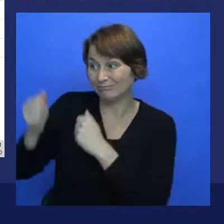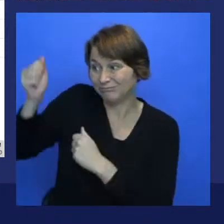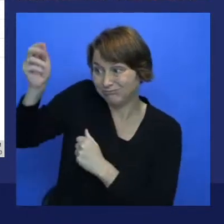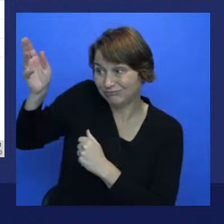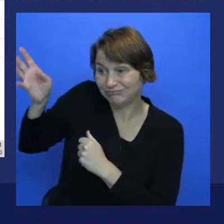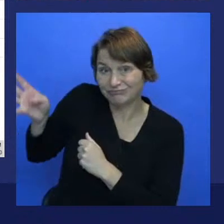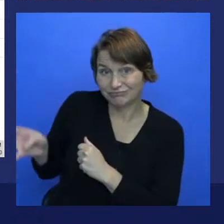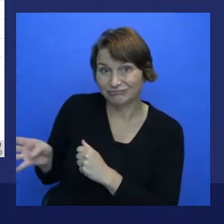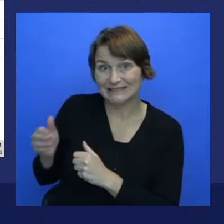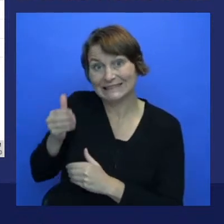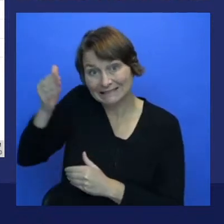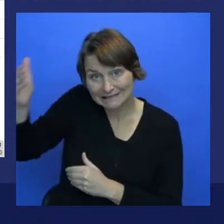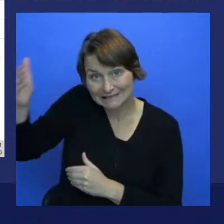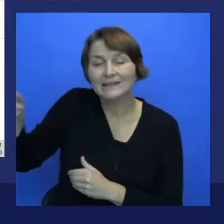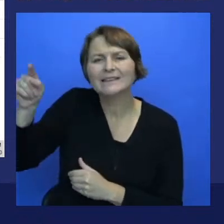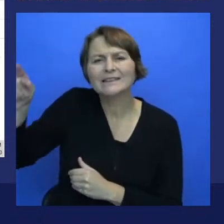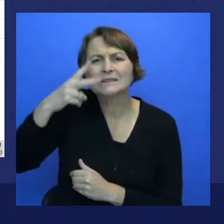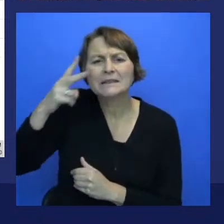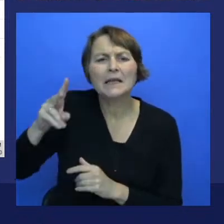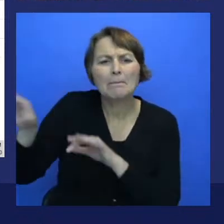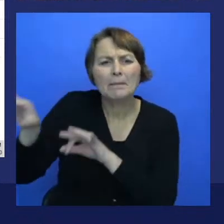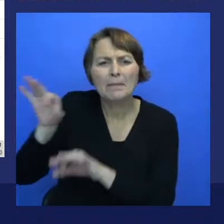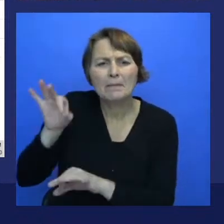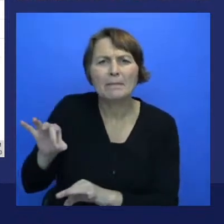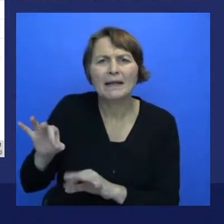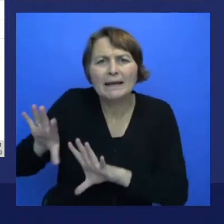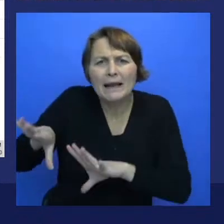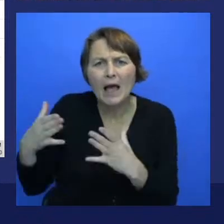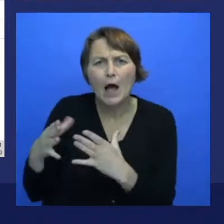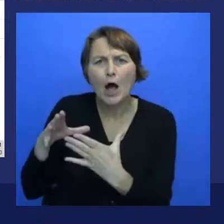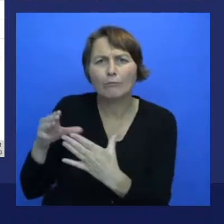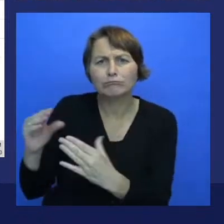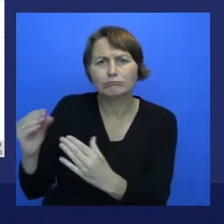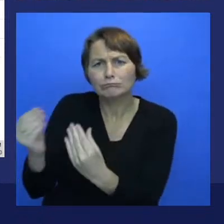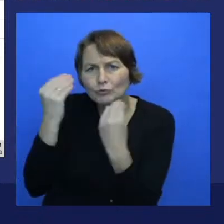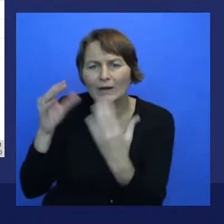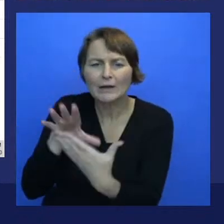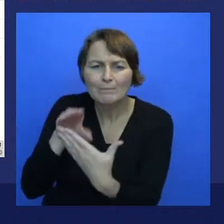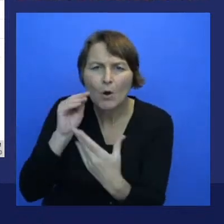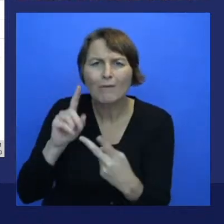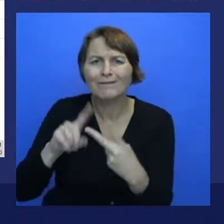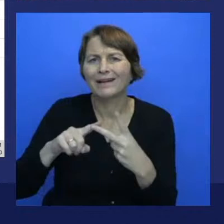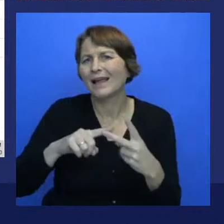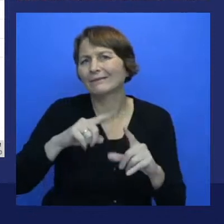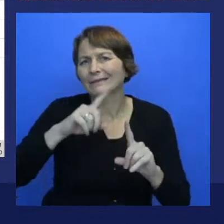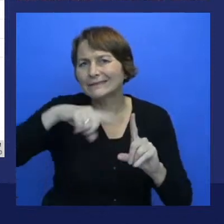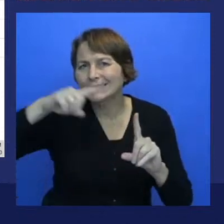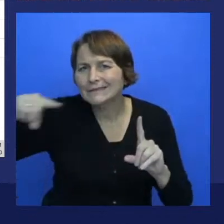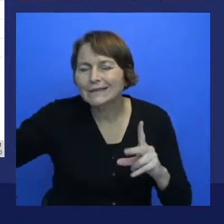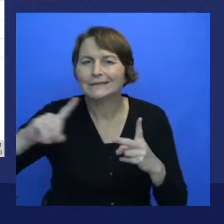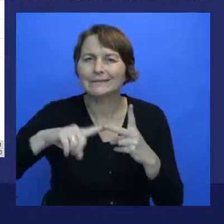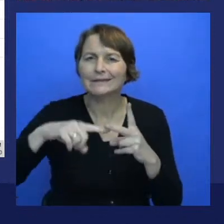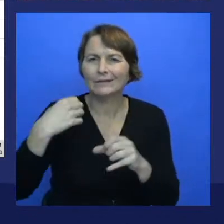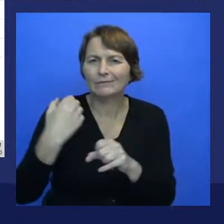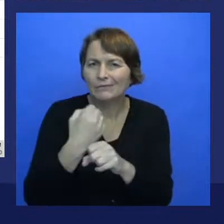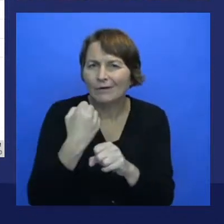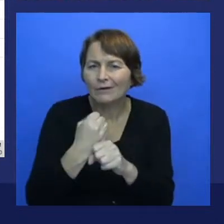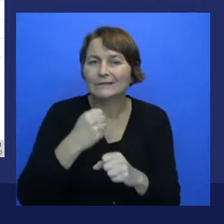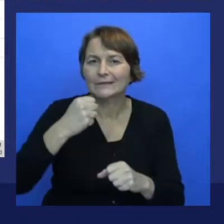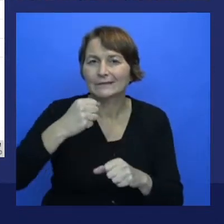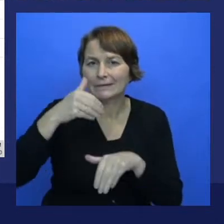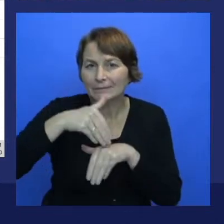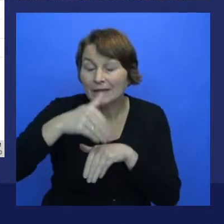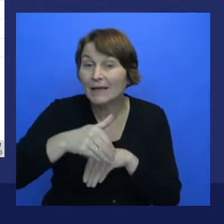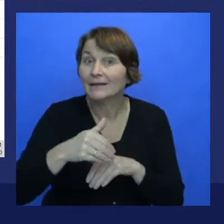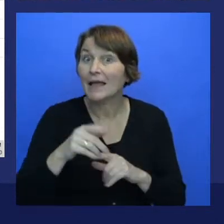number of amazing tools like, for example, feature selection, statistical functions to summarize data, and then the thing that people are most interested